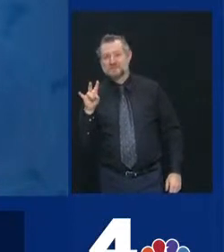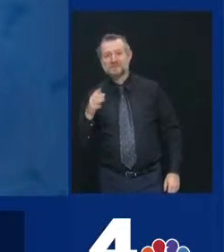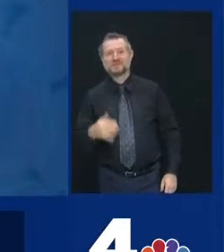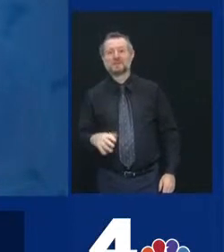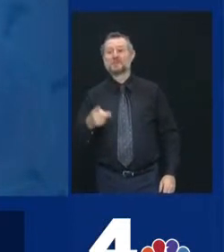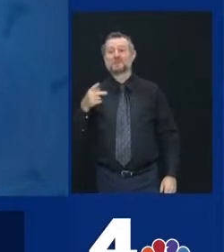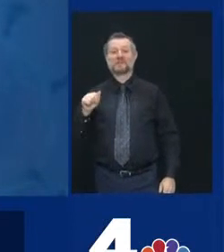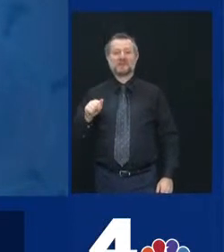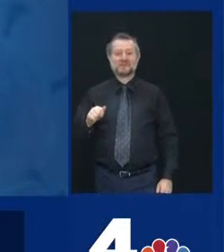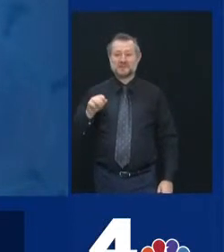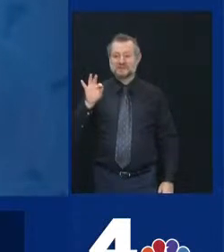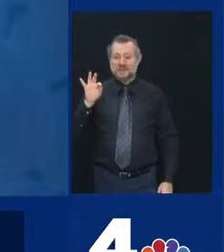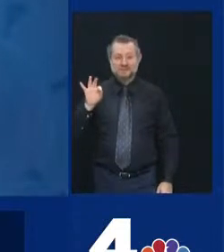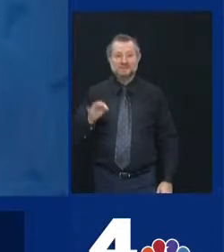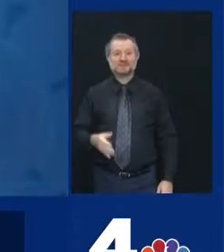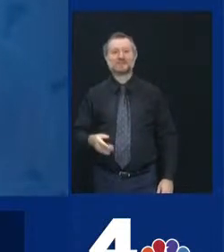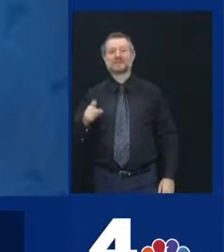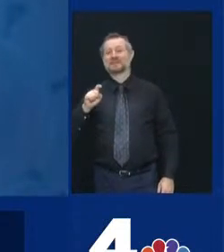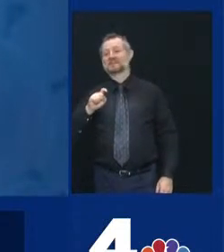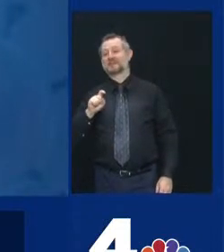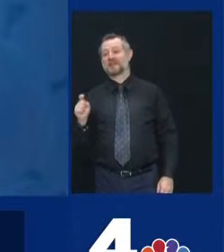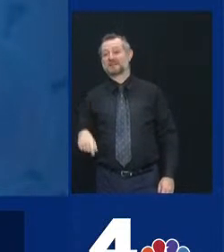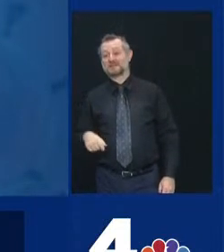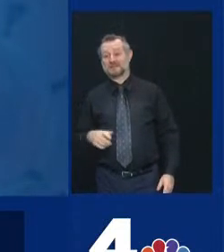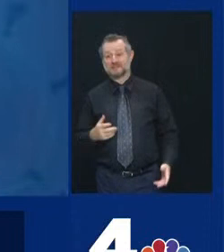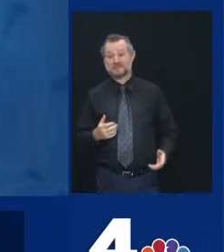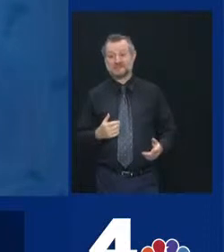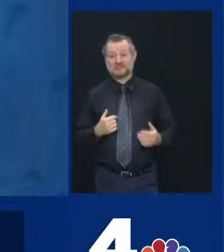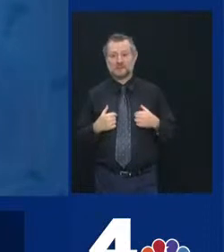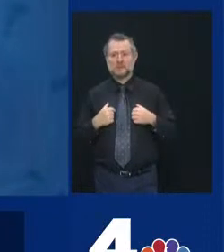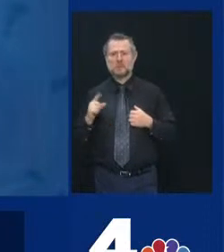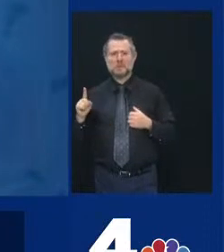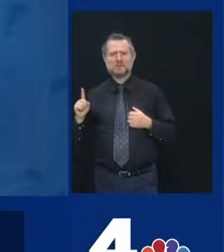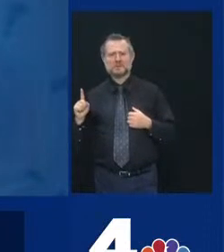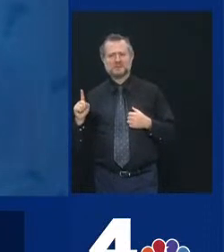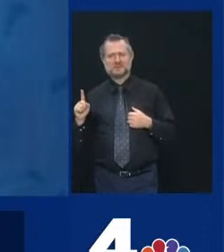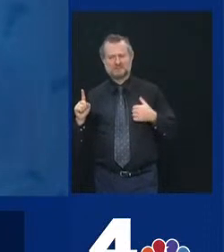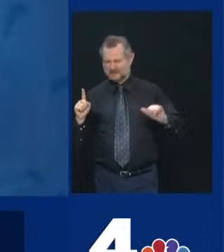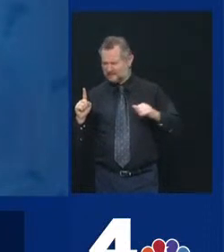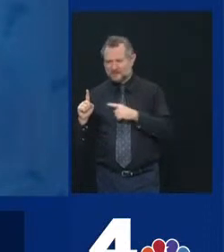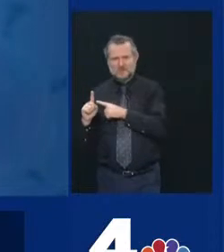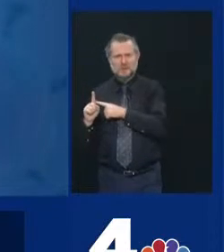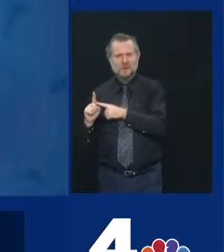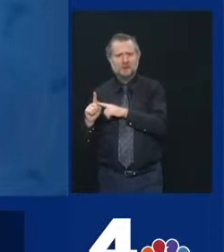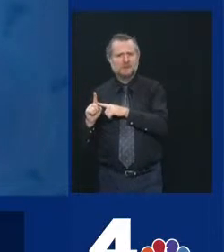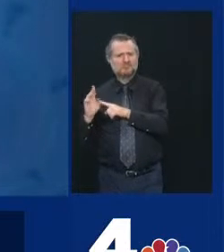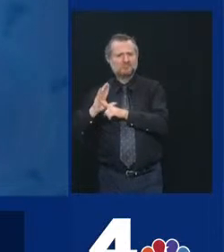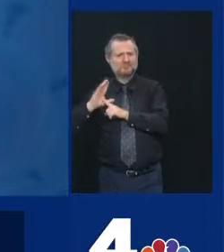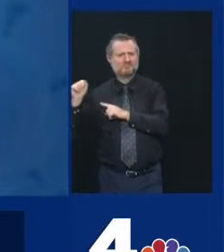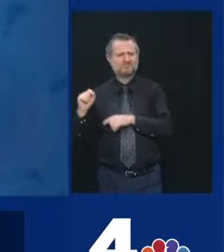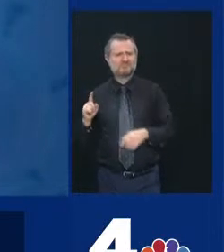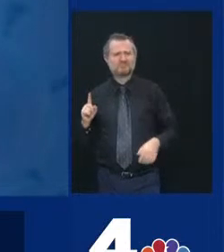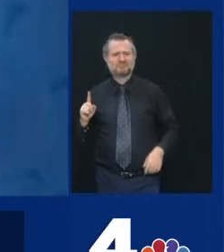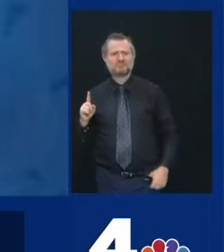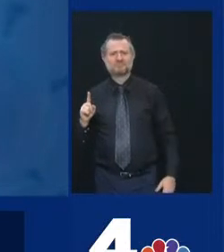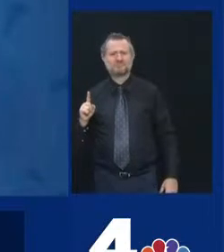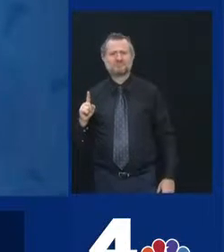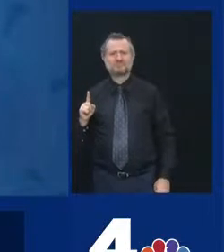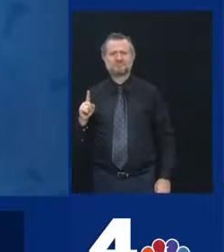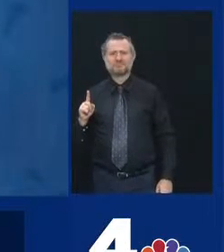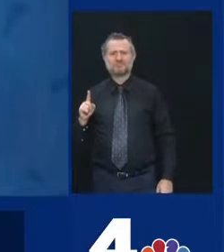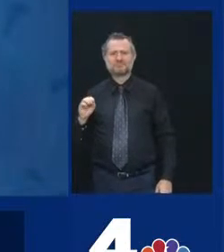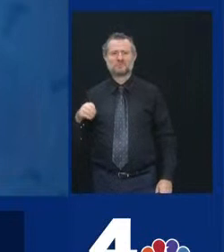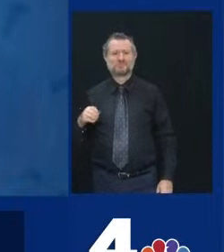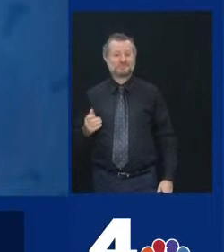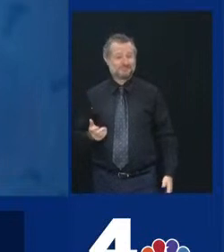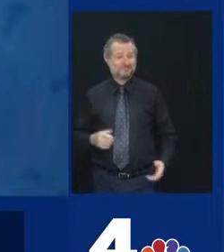9%. You know, the 1% is incredibly low. Not even taking into consideration